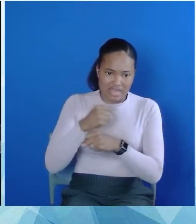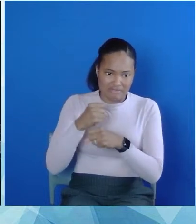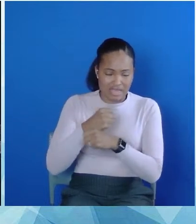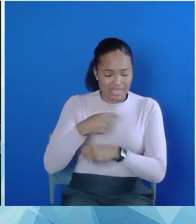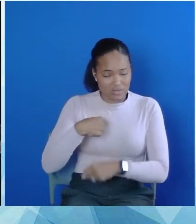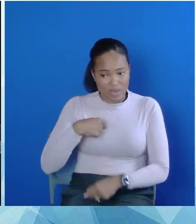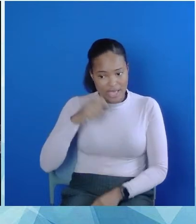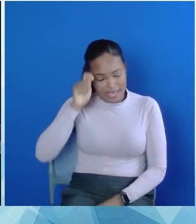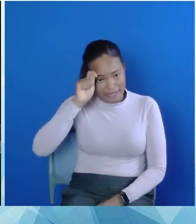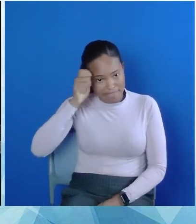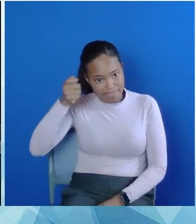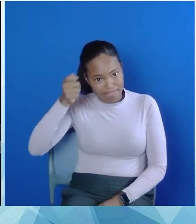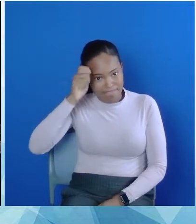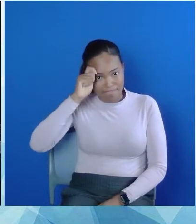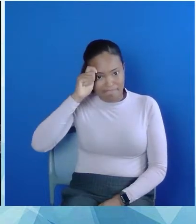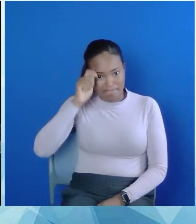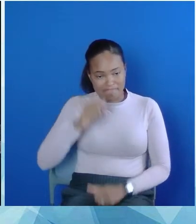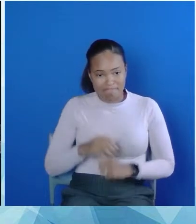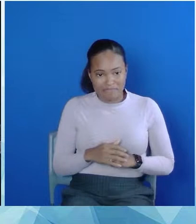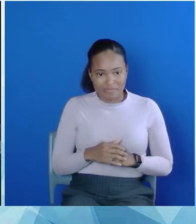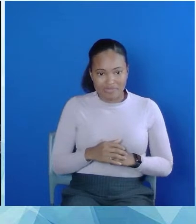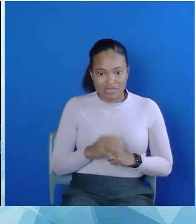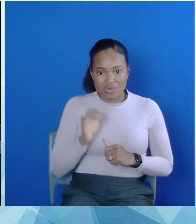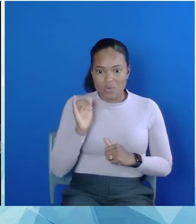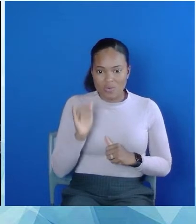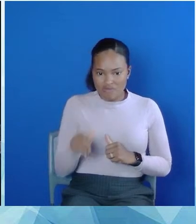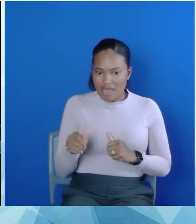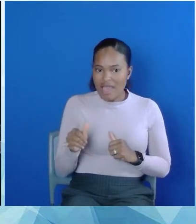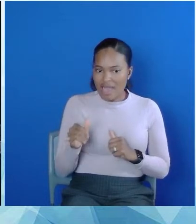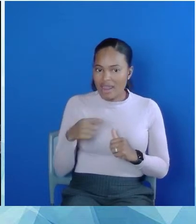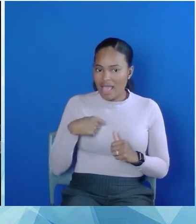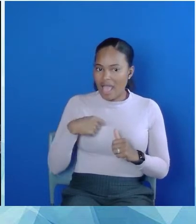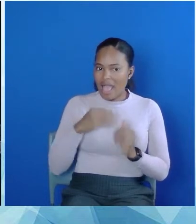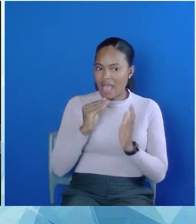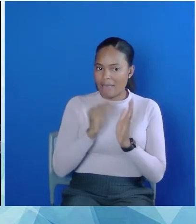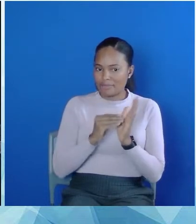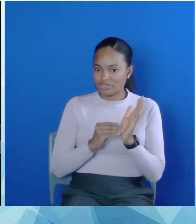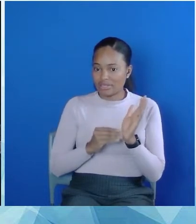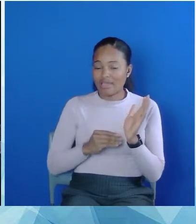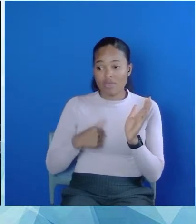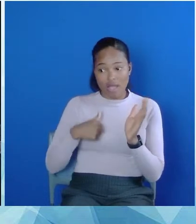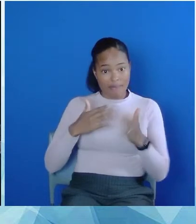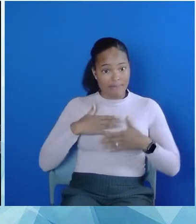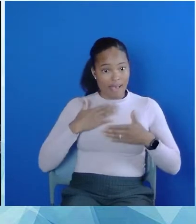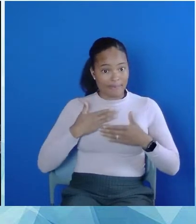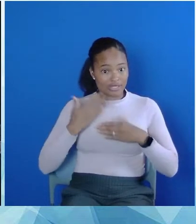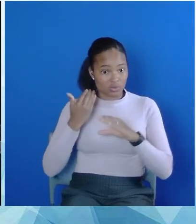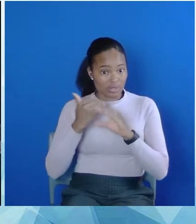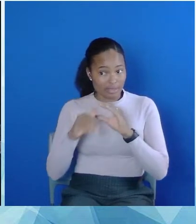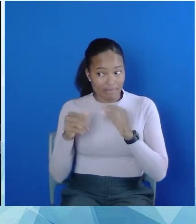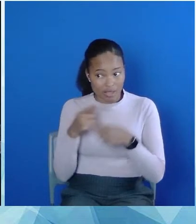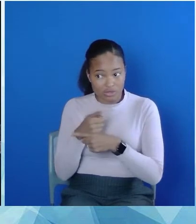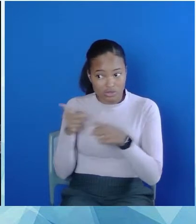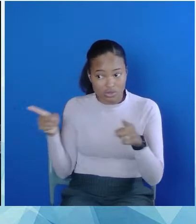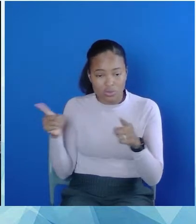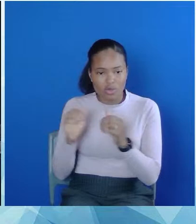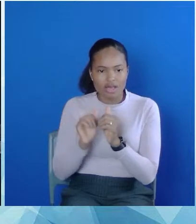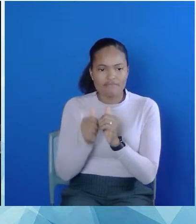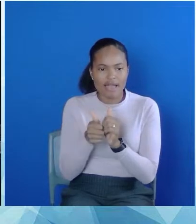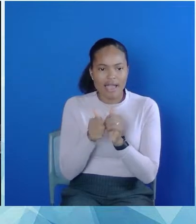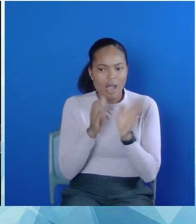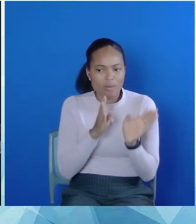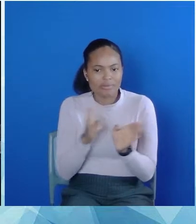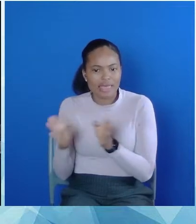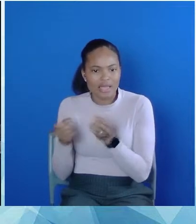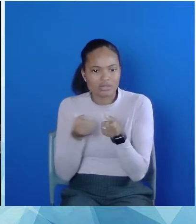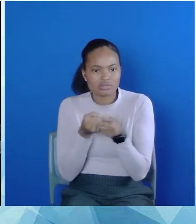them. So that was an ask that I put together. I would be happy to email that chart out to you of how we would support those leaders, how we